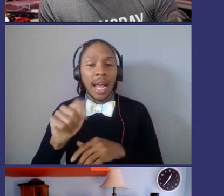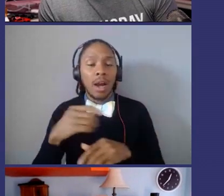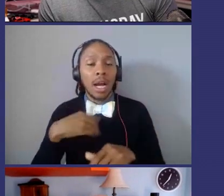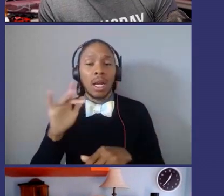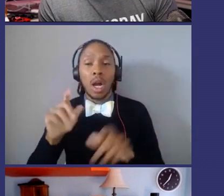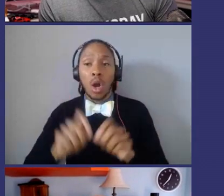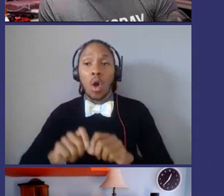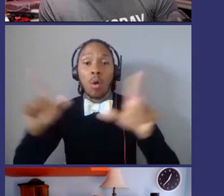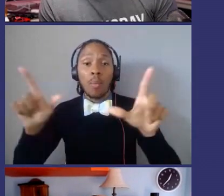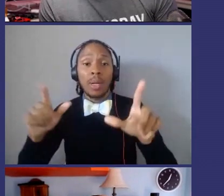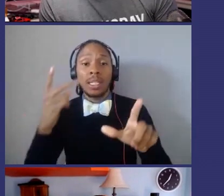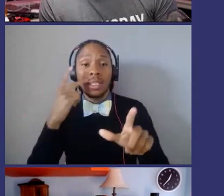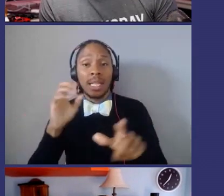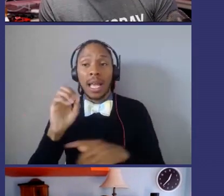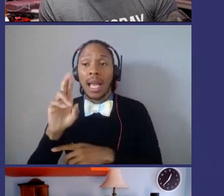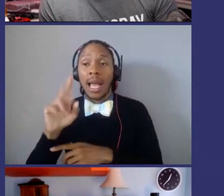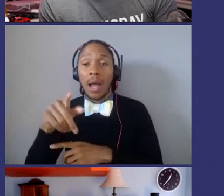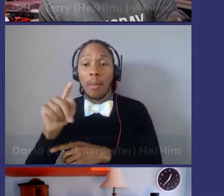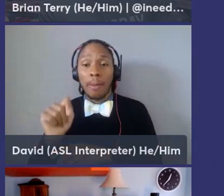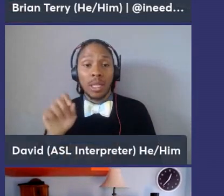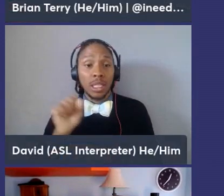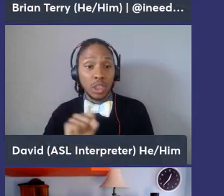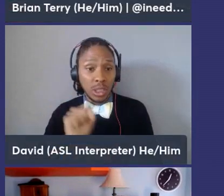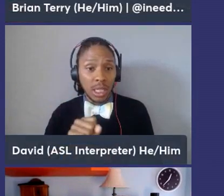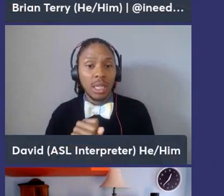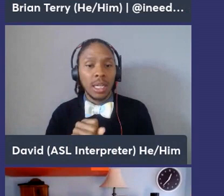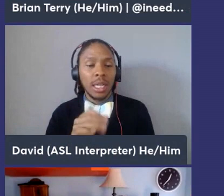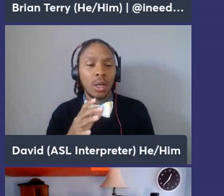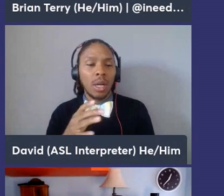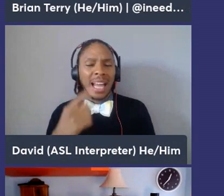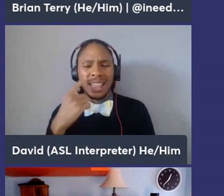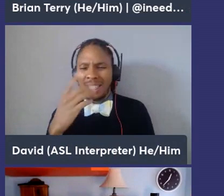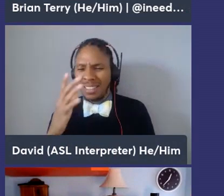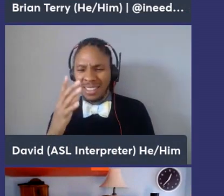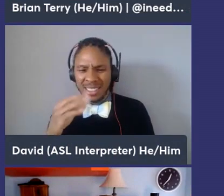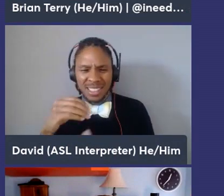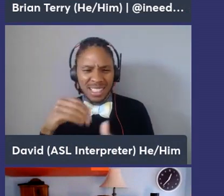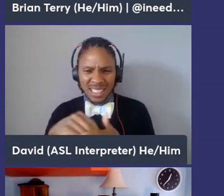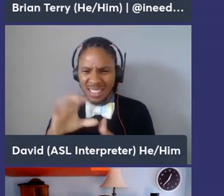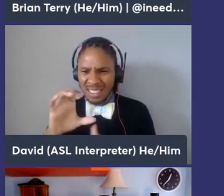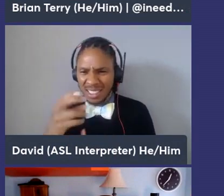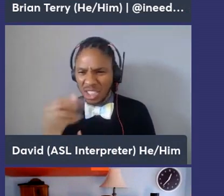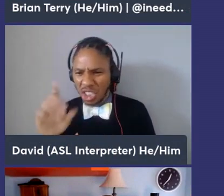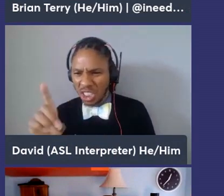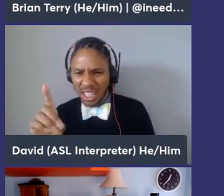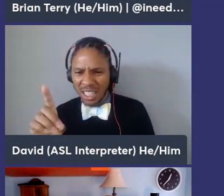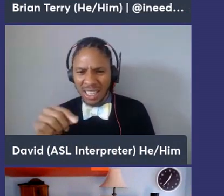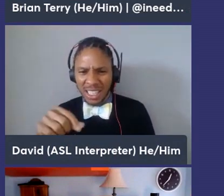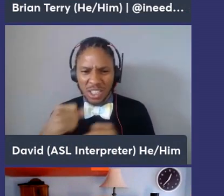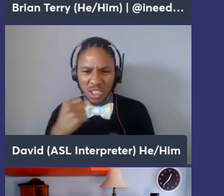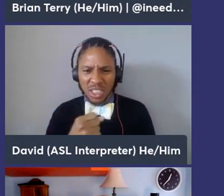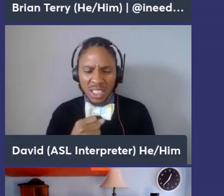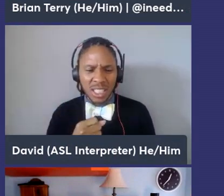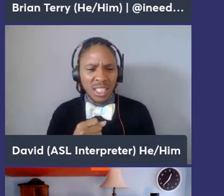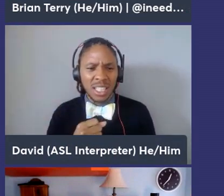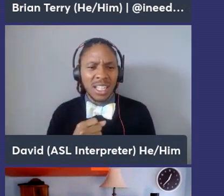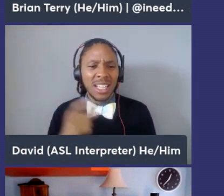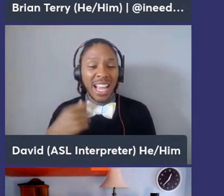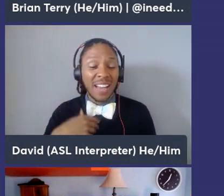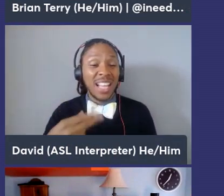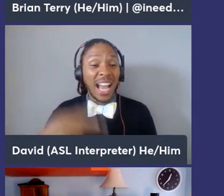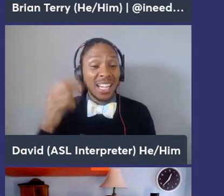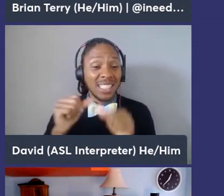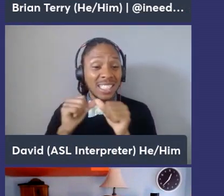look at it and see the output of the job, and it would show me that I think somewhere in Chad this year had the highest